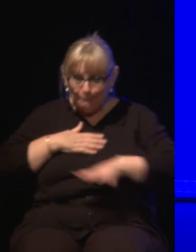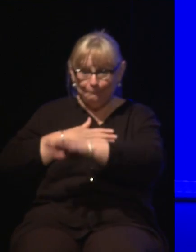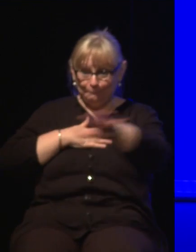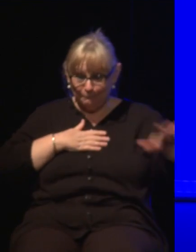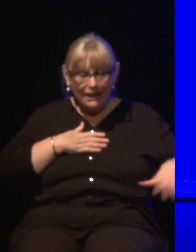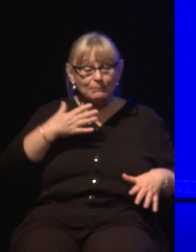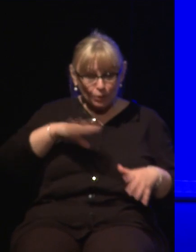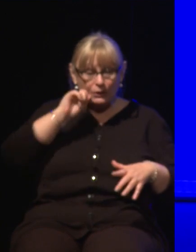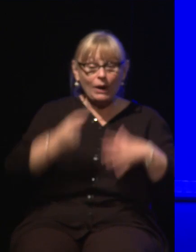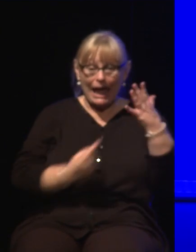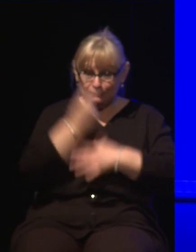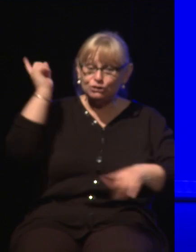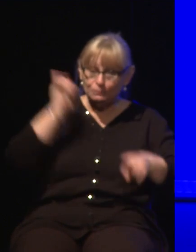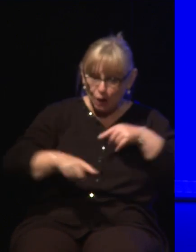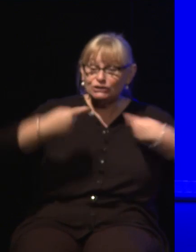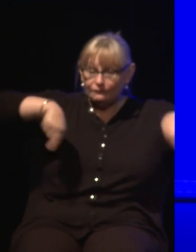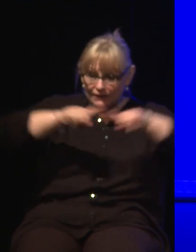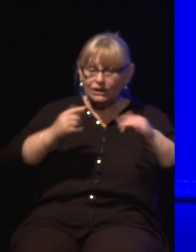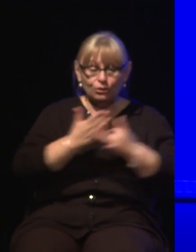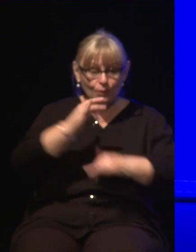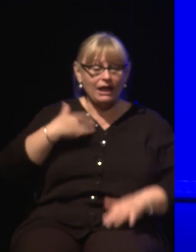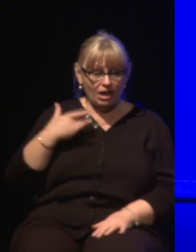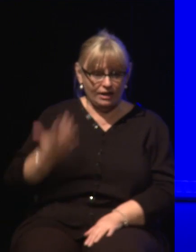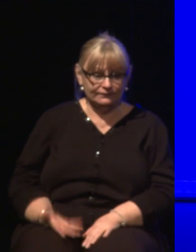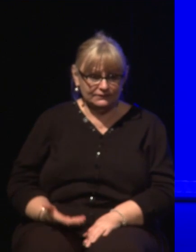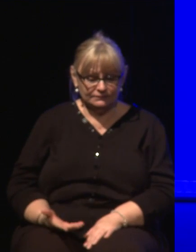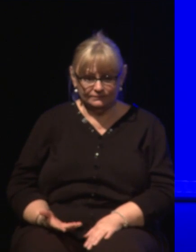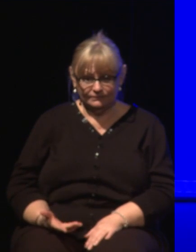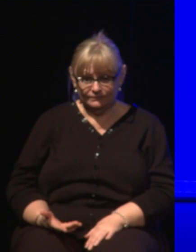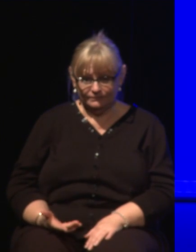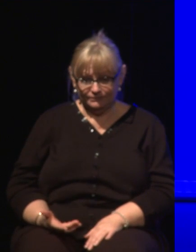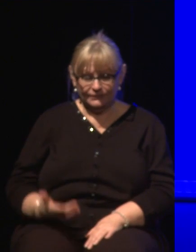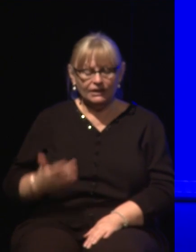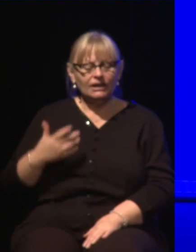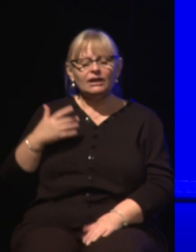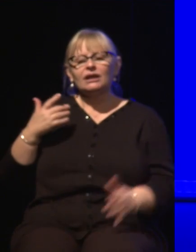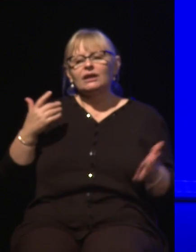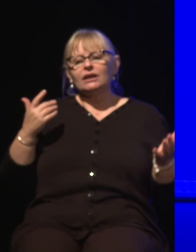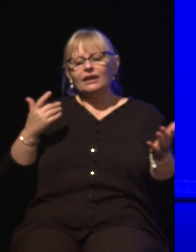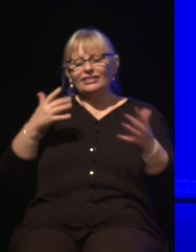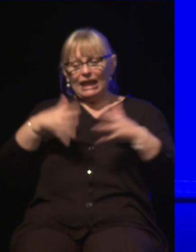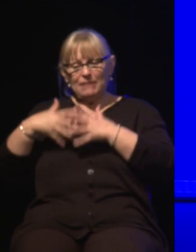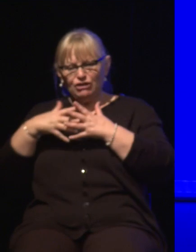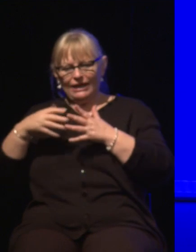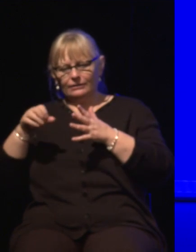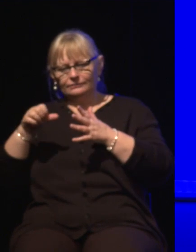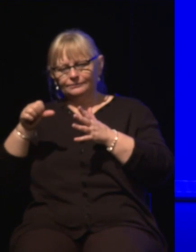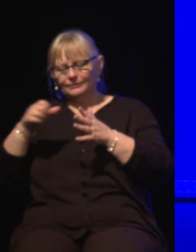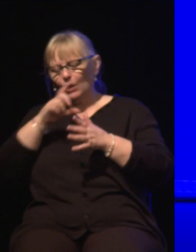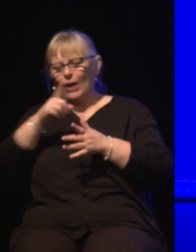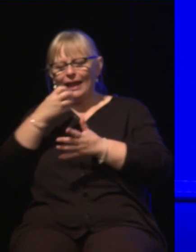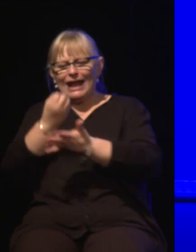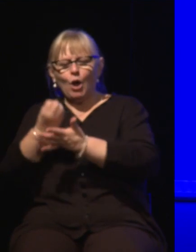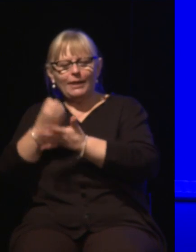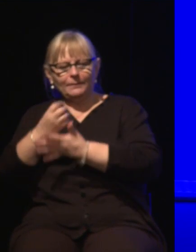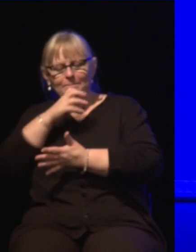vast majority of us over our working lives. Over our whole lives. The American economist, and he won a